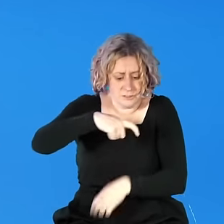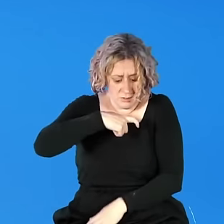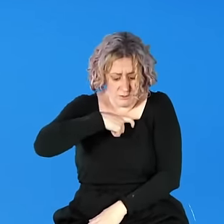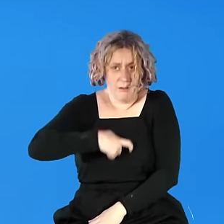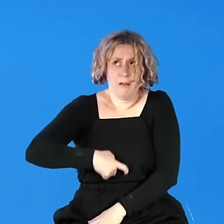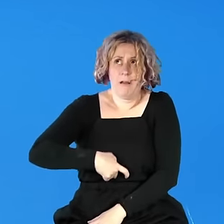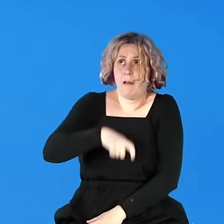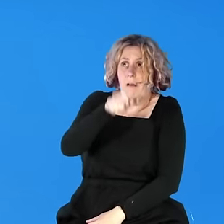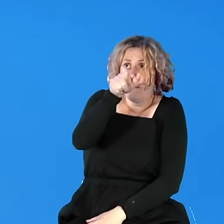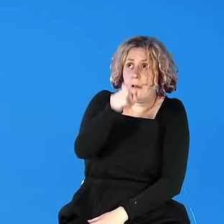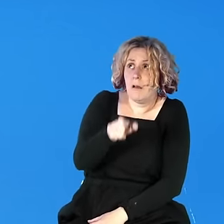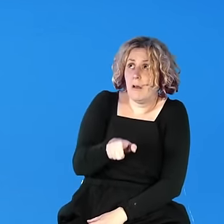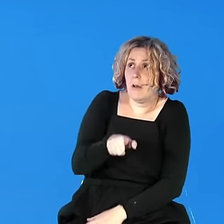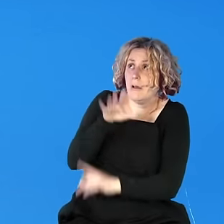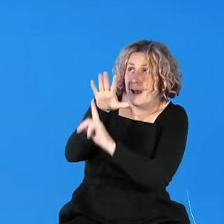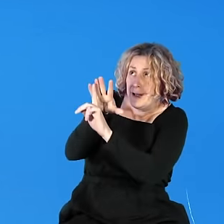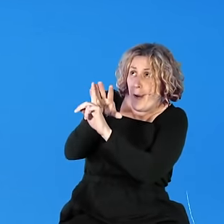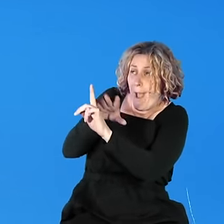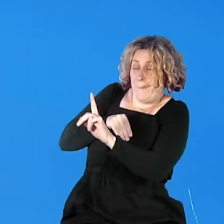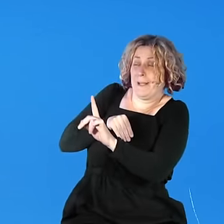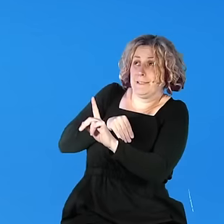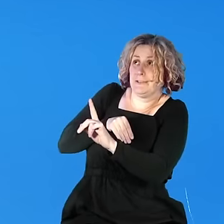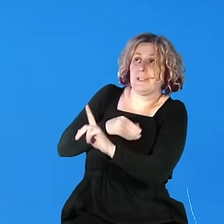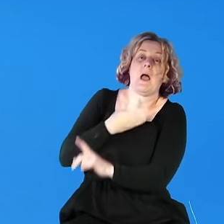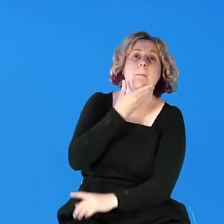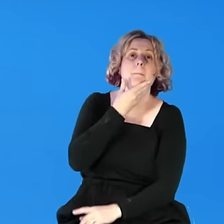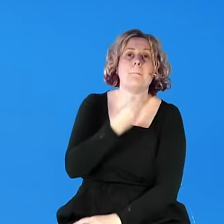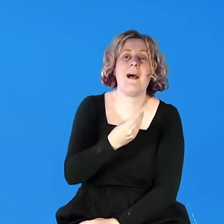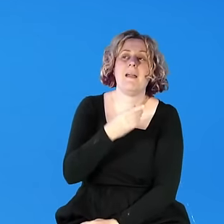Made in your image, male and female.